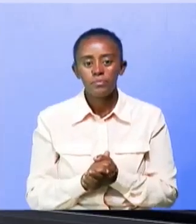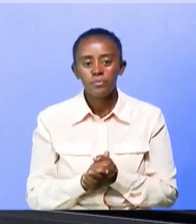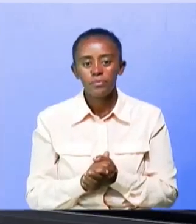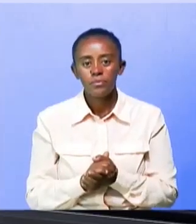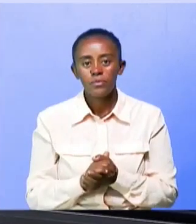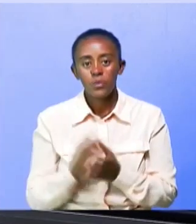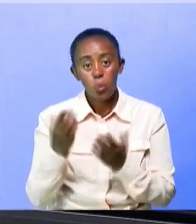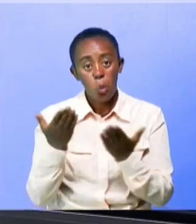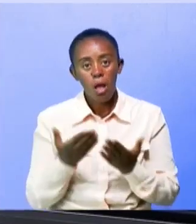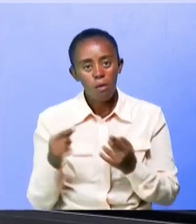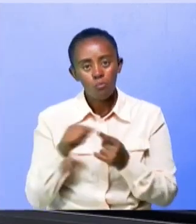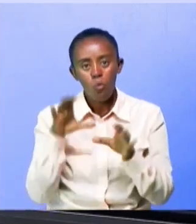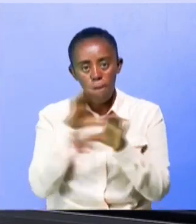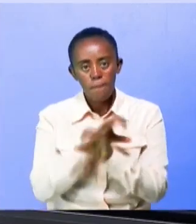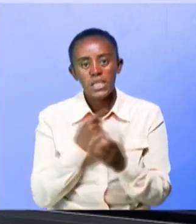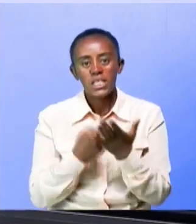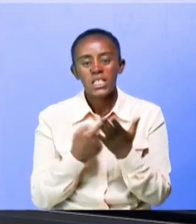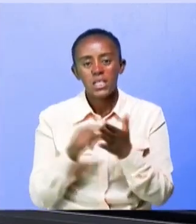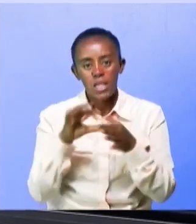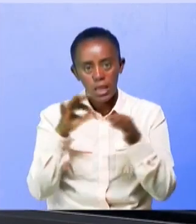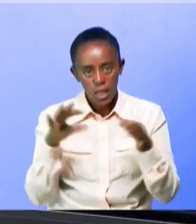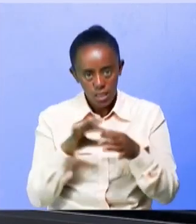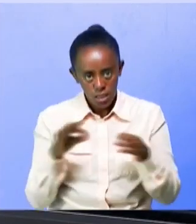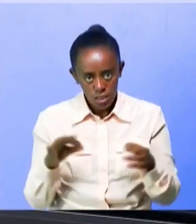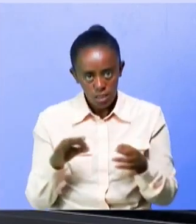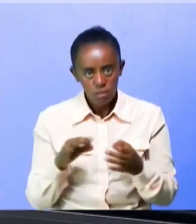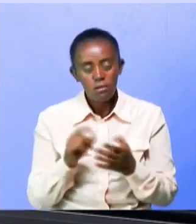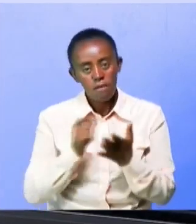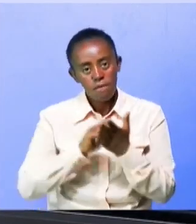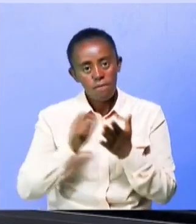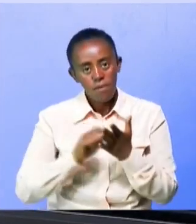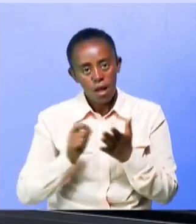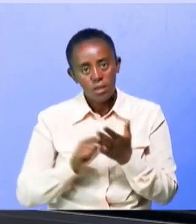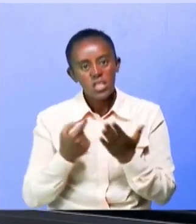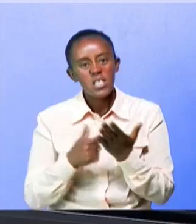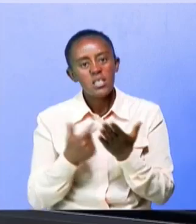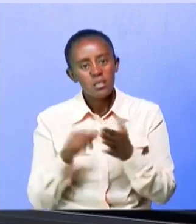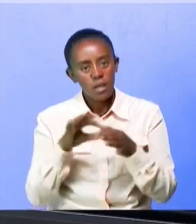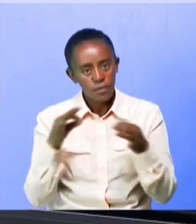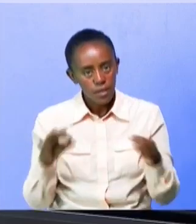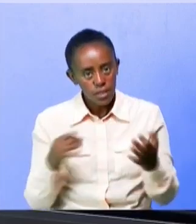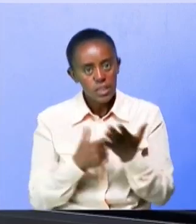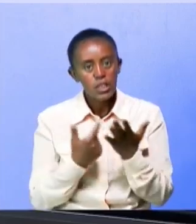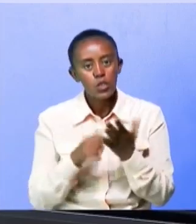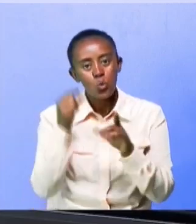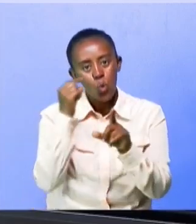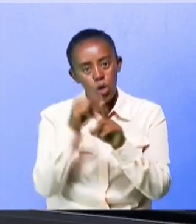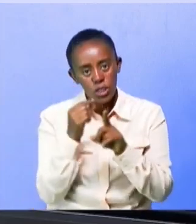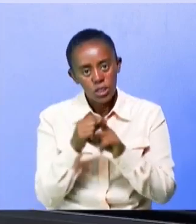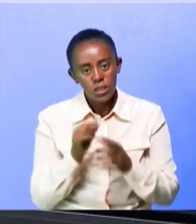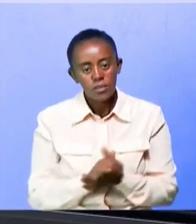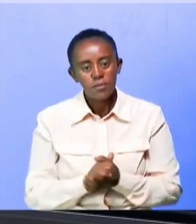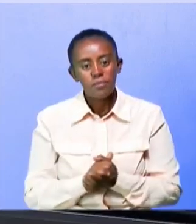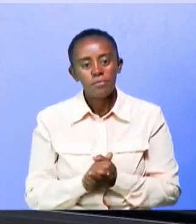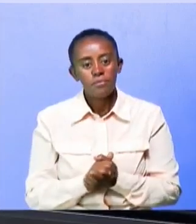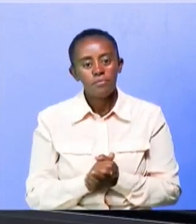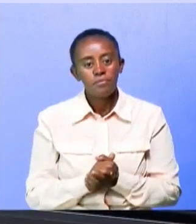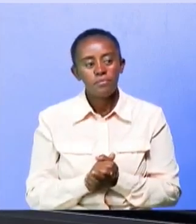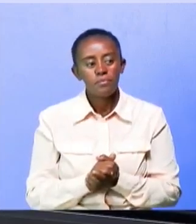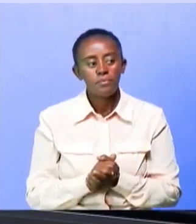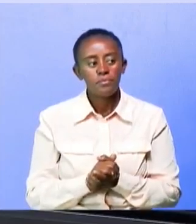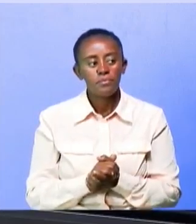to complete these sentences. Let me write this sentence. This word is